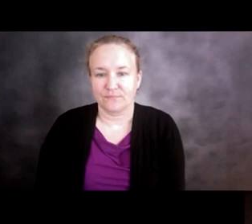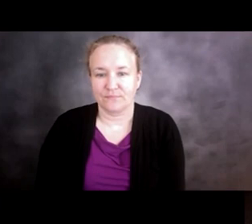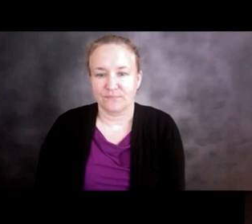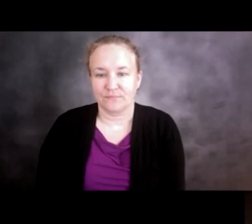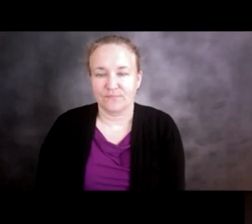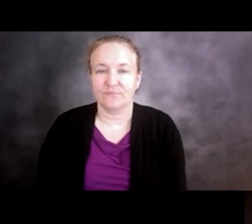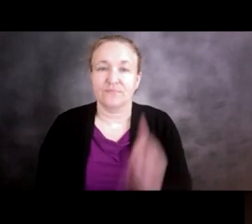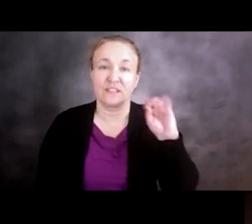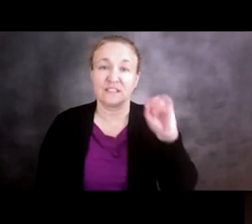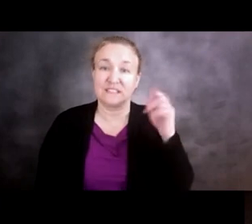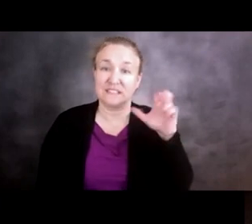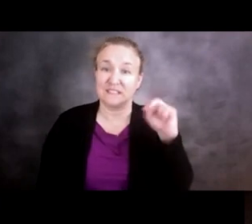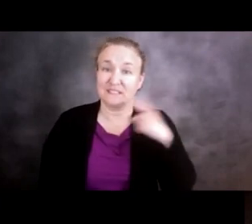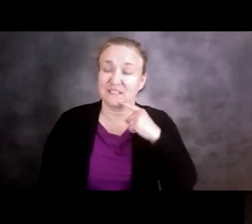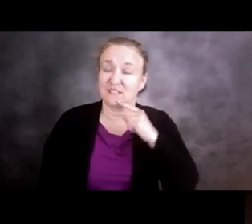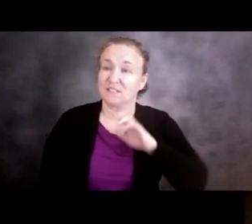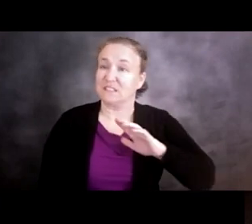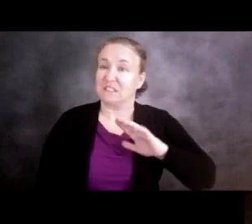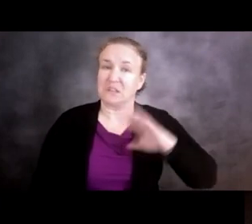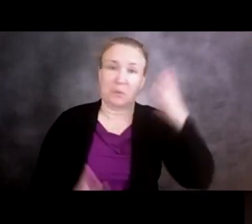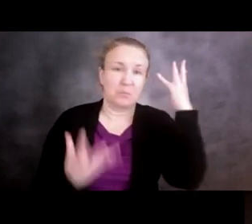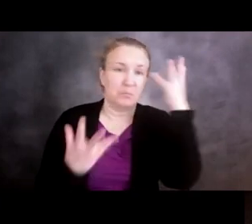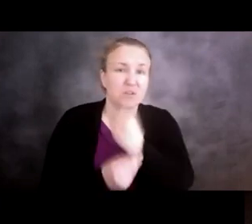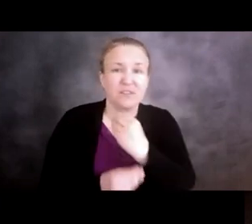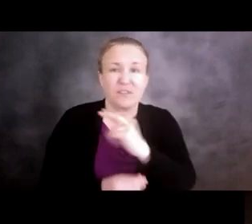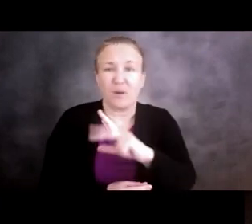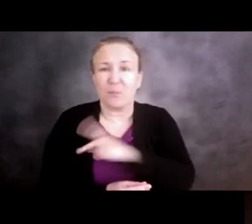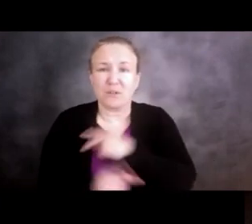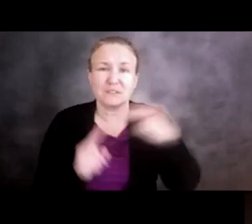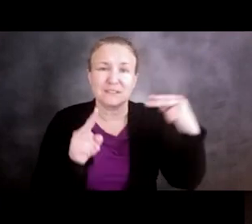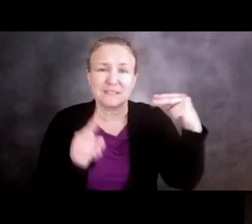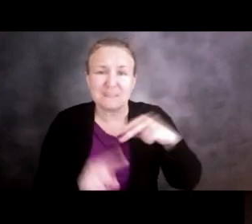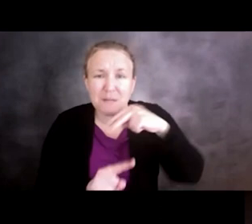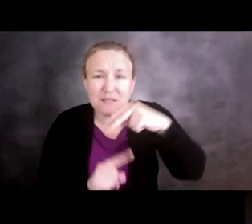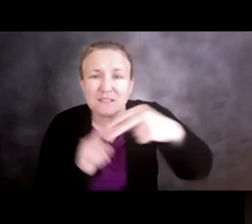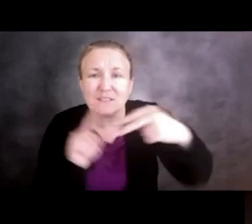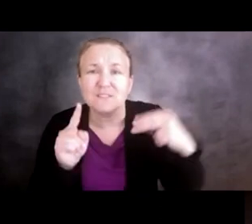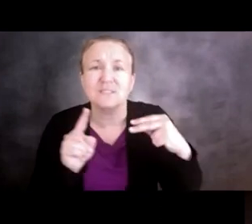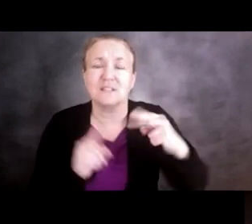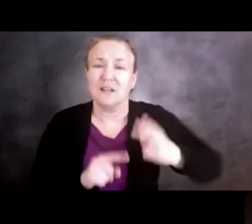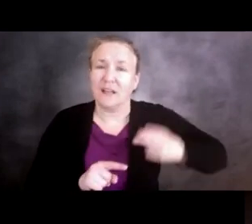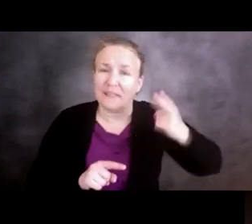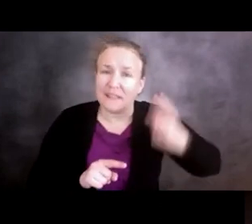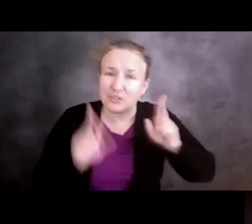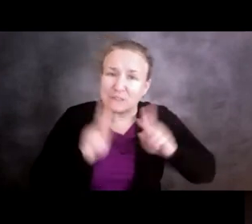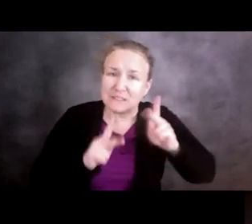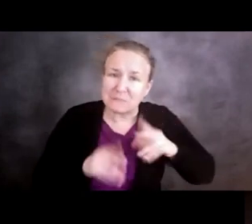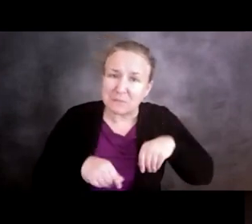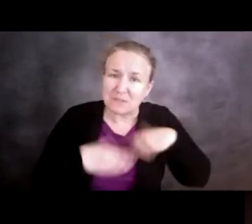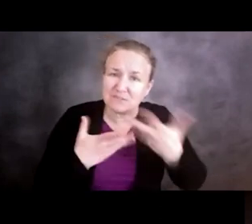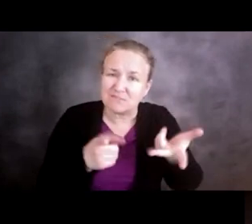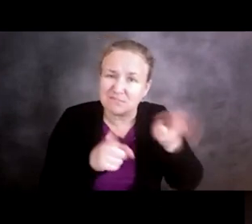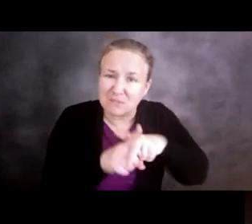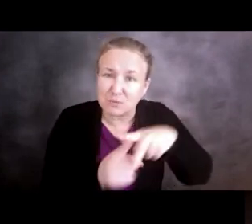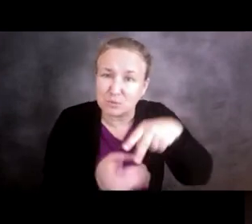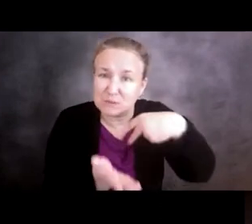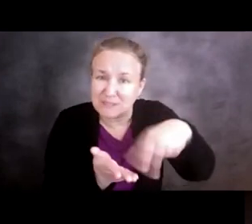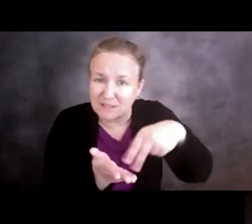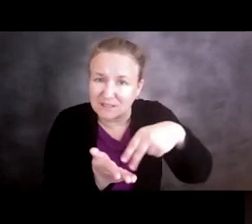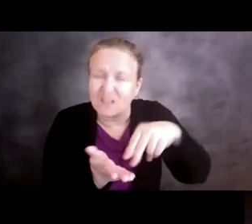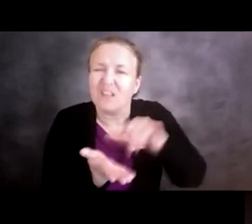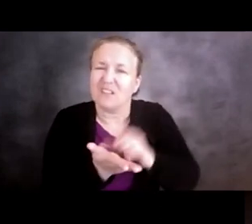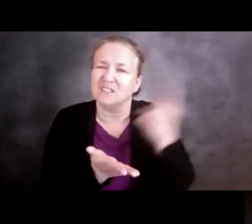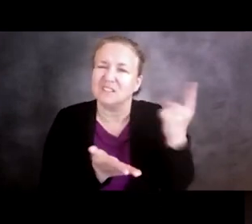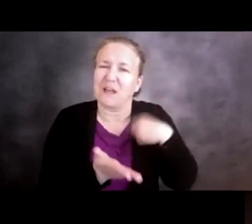So all of these really beautiful personal perspectives and the kind of histories that people bring to dance are one of the things that I think is